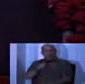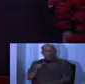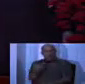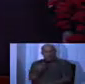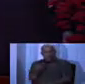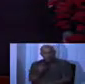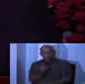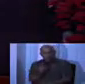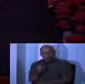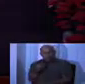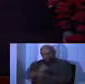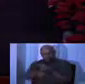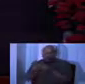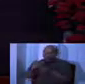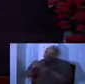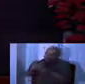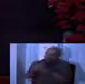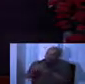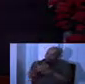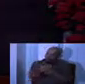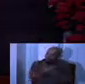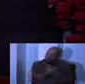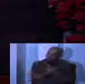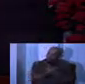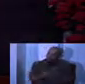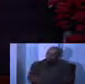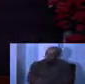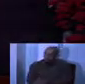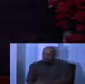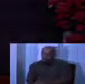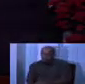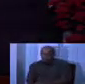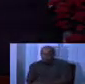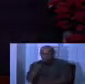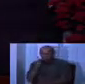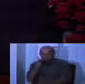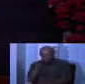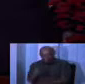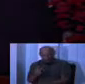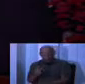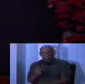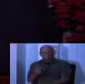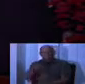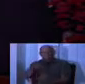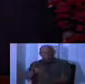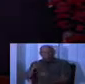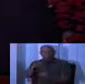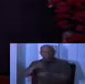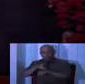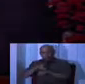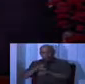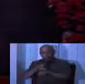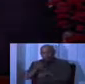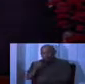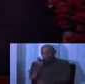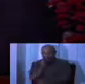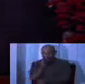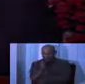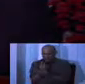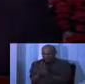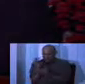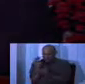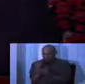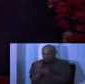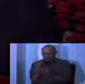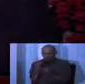Rather than share, share, share. We've seen that certainly within our congregation over these last few weeks, as many of you